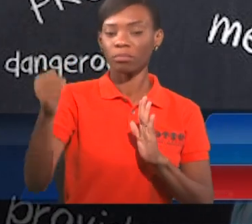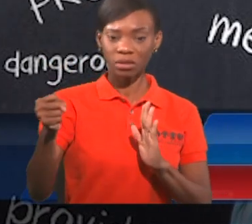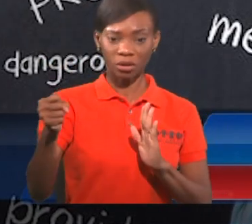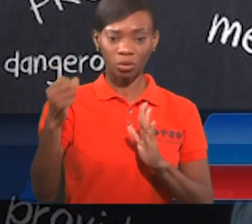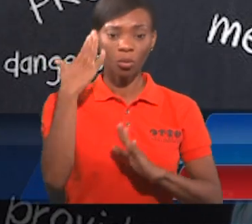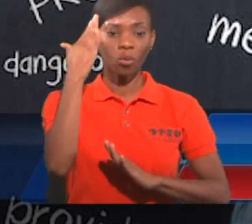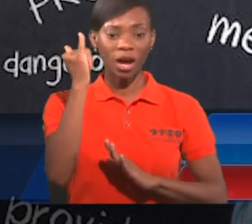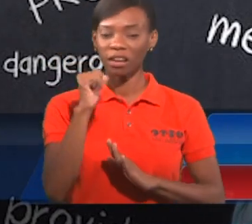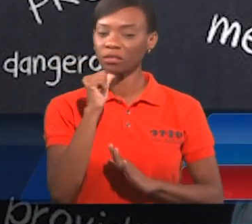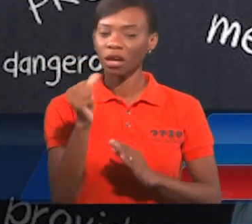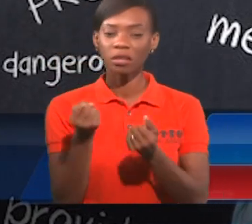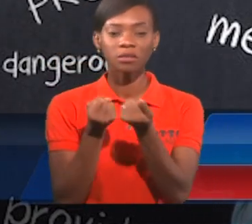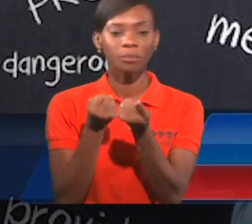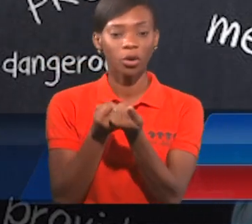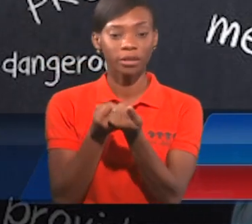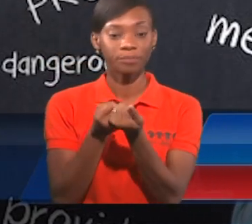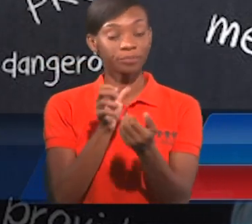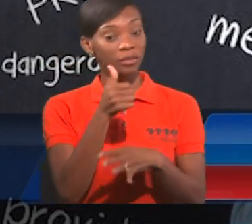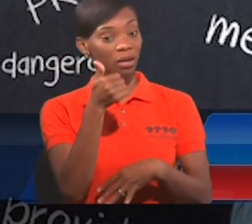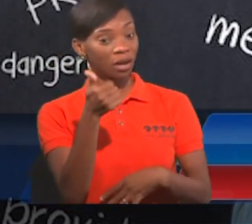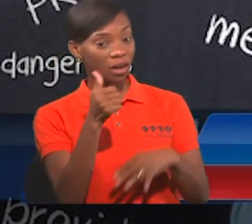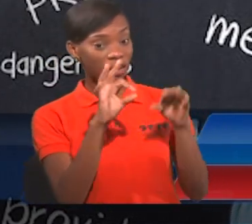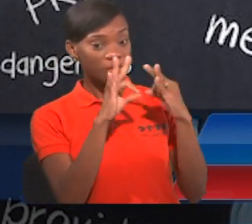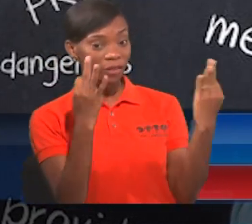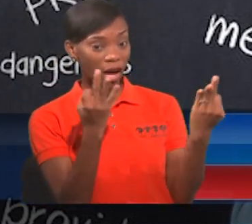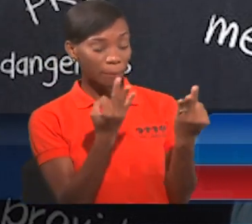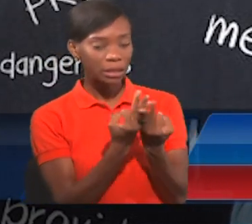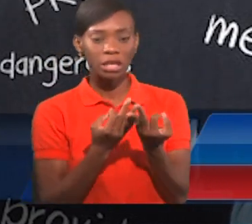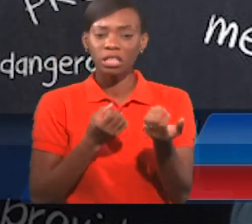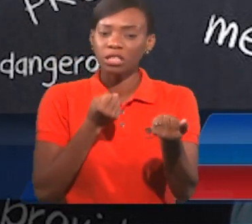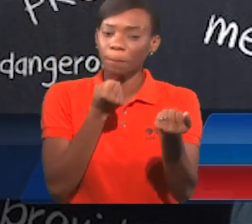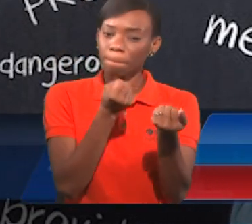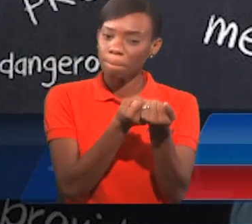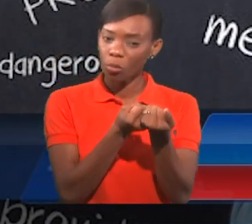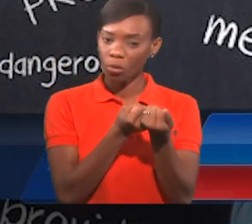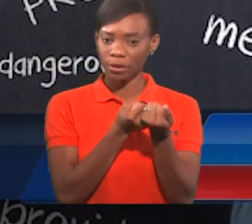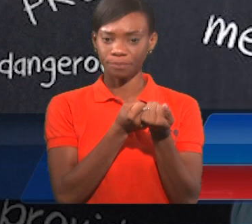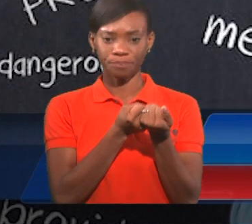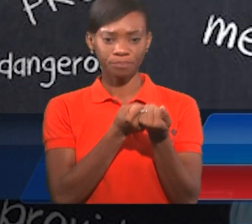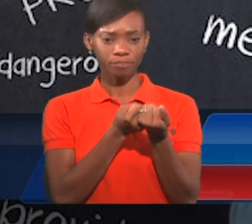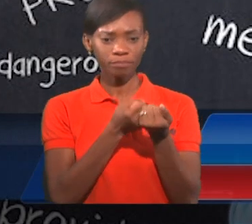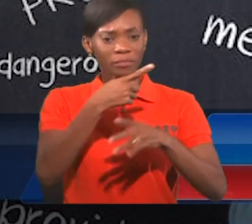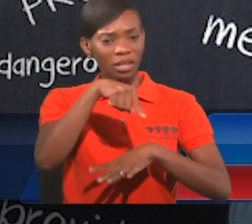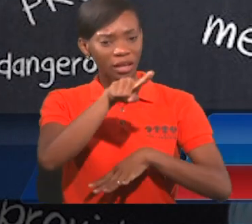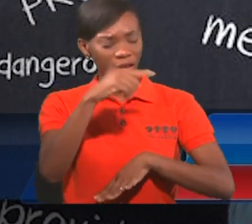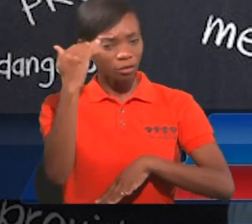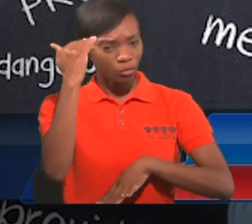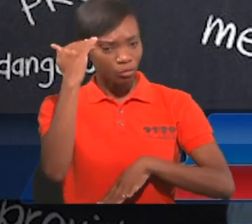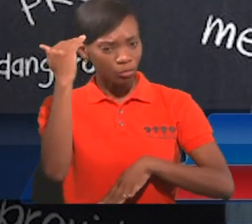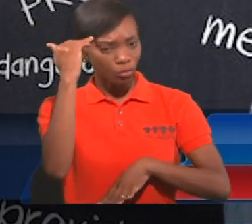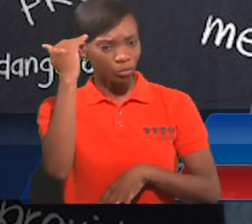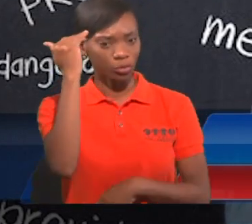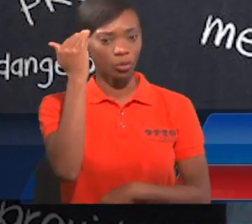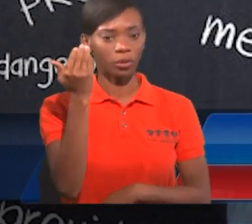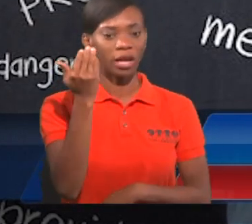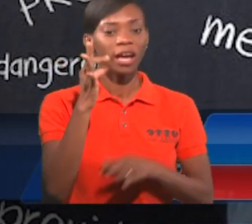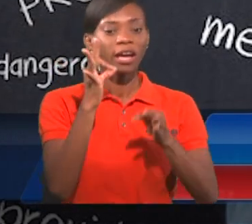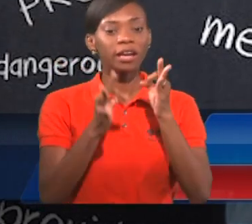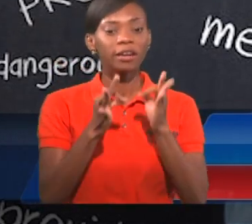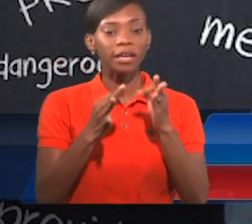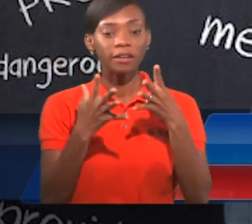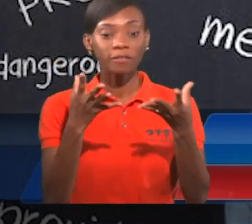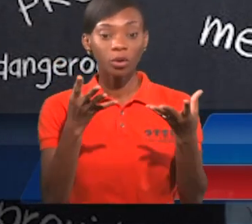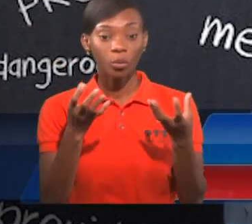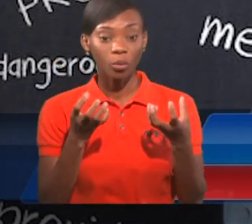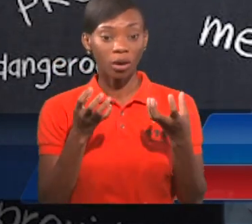are supportive, and we work with them and say, listen, the only way you can get this person to really get some kind of